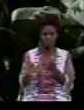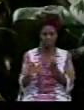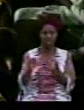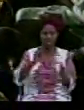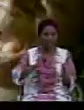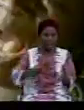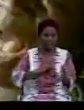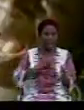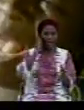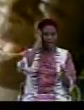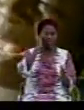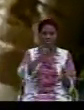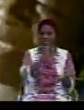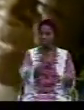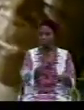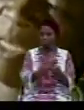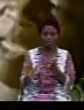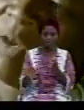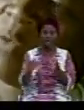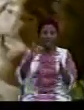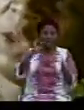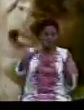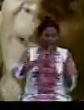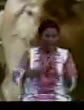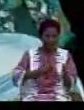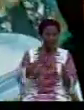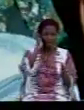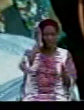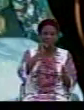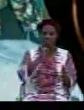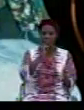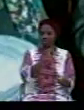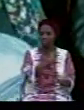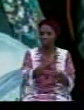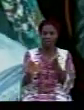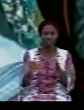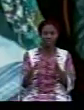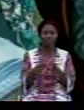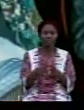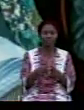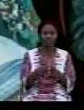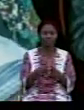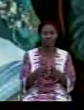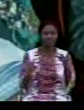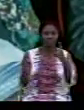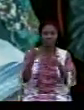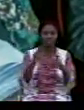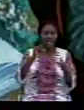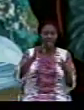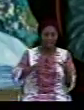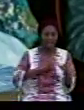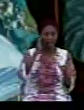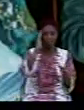I will not perish. I will not perish in sin.